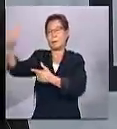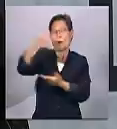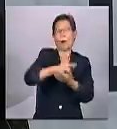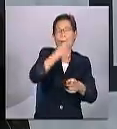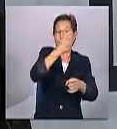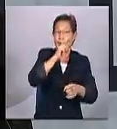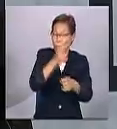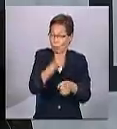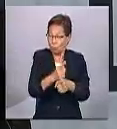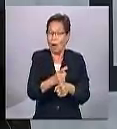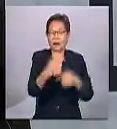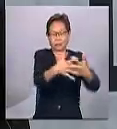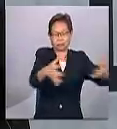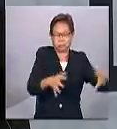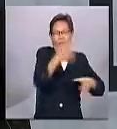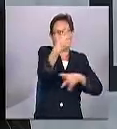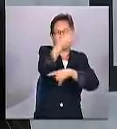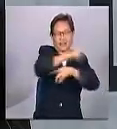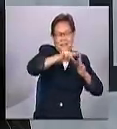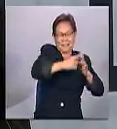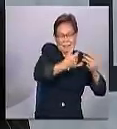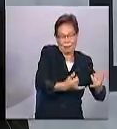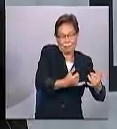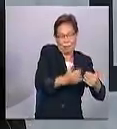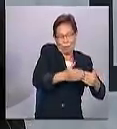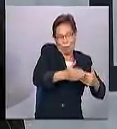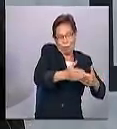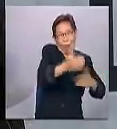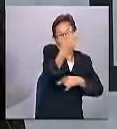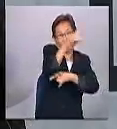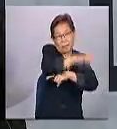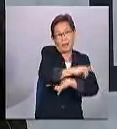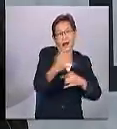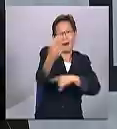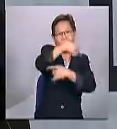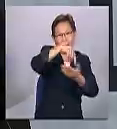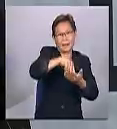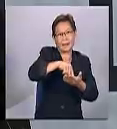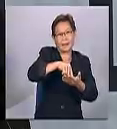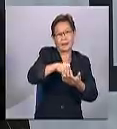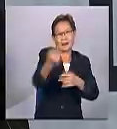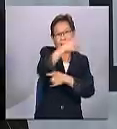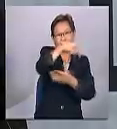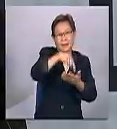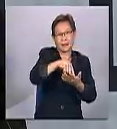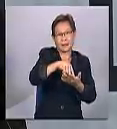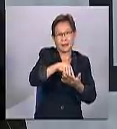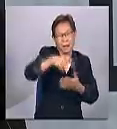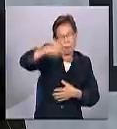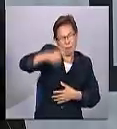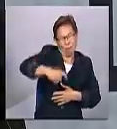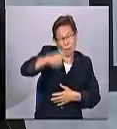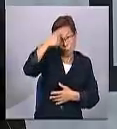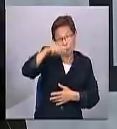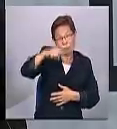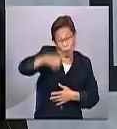for 14 days beginning today. So today, basically, we are making it compulsory for them to